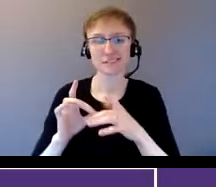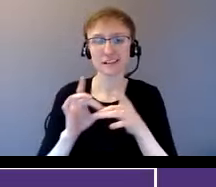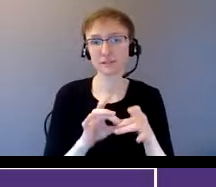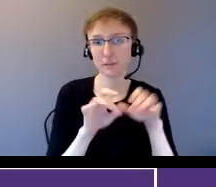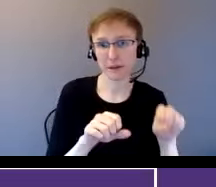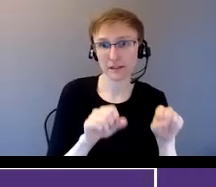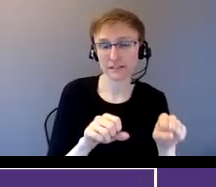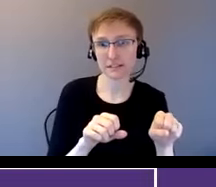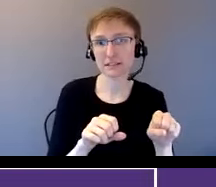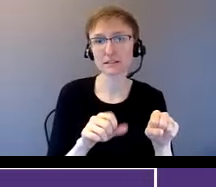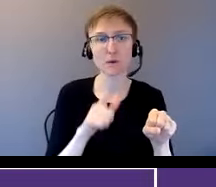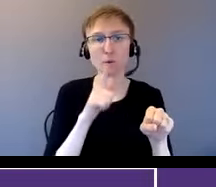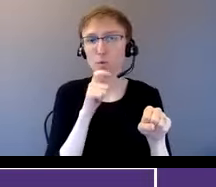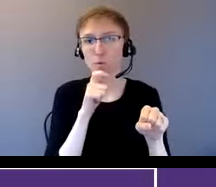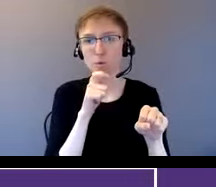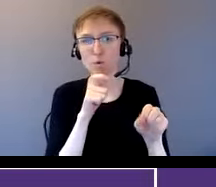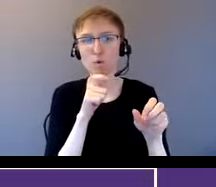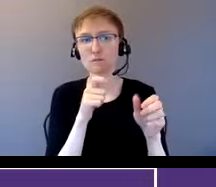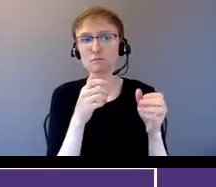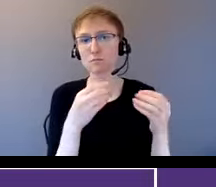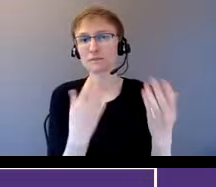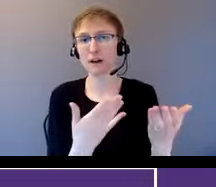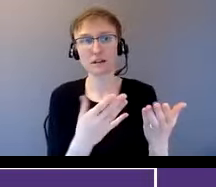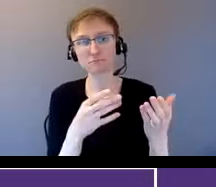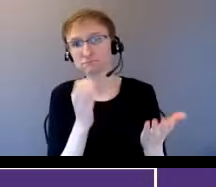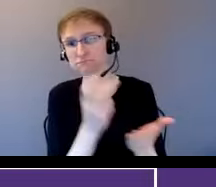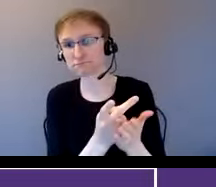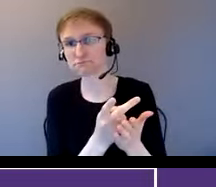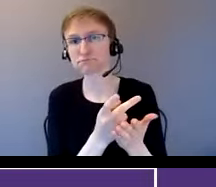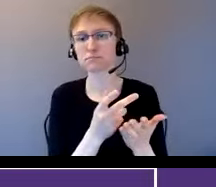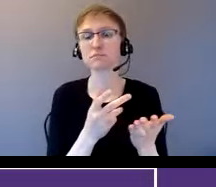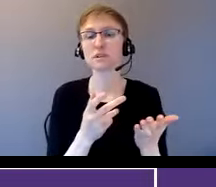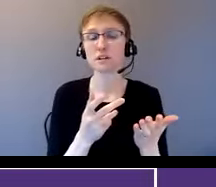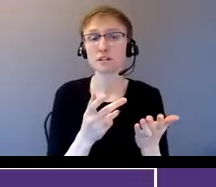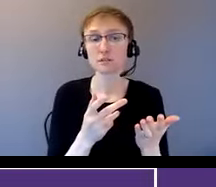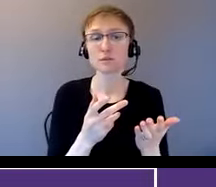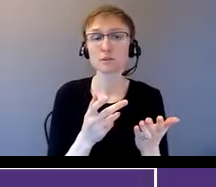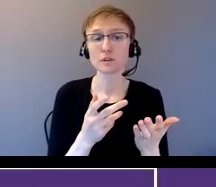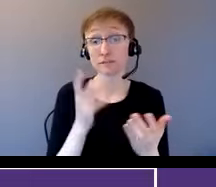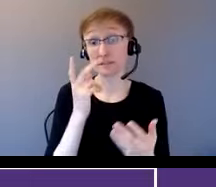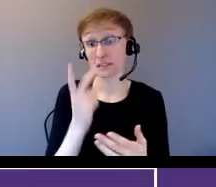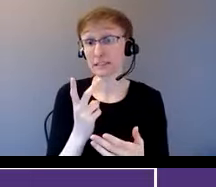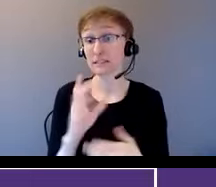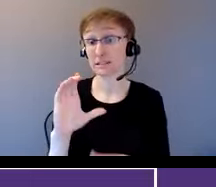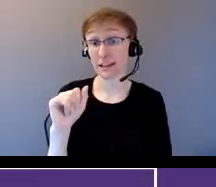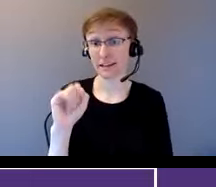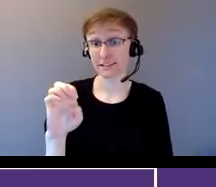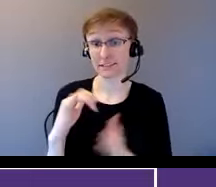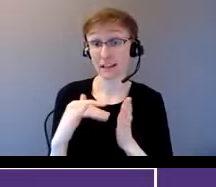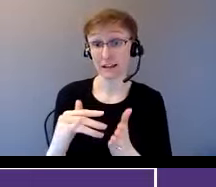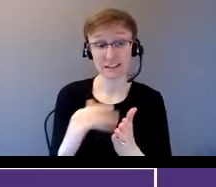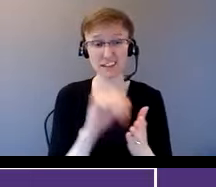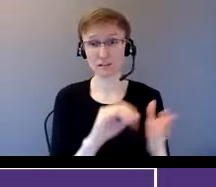evolving. And you'll find that the case study that's being presented may reflect something that you have been involved